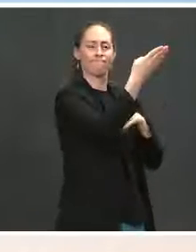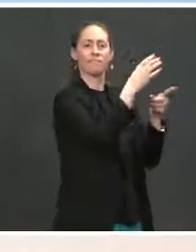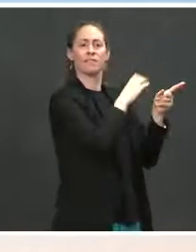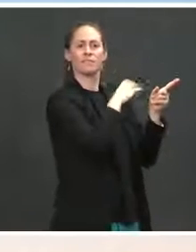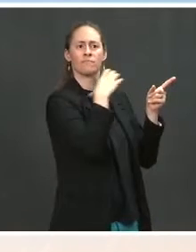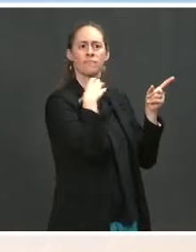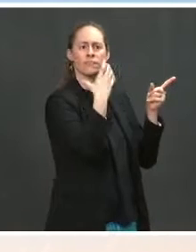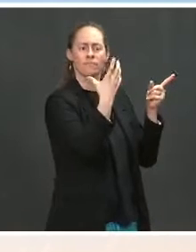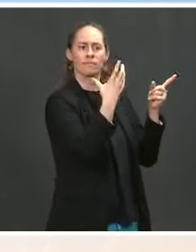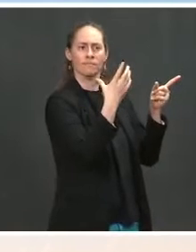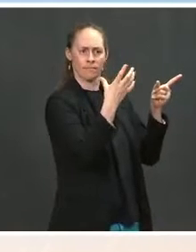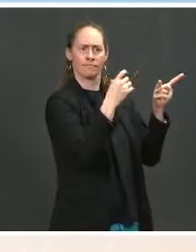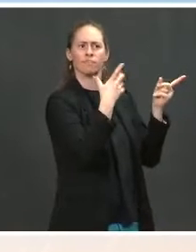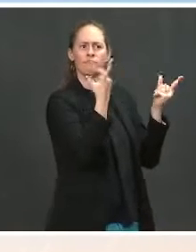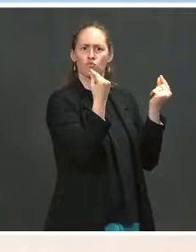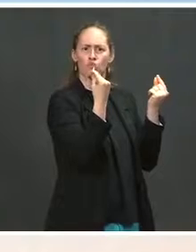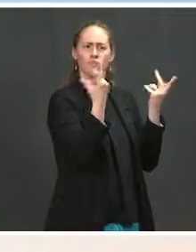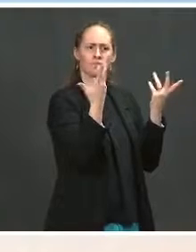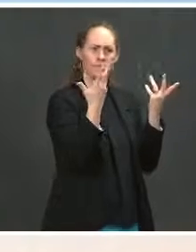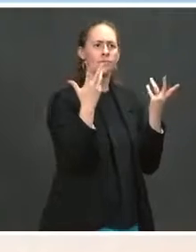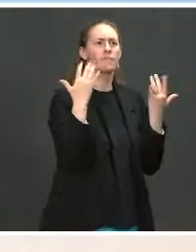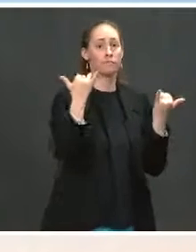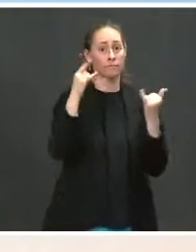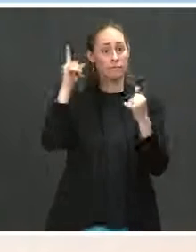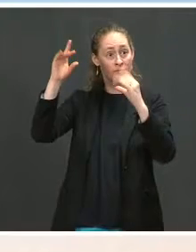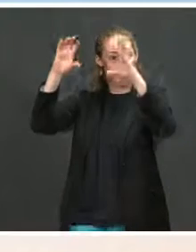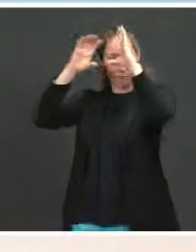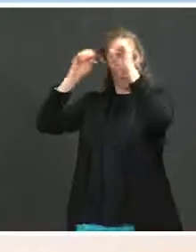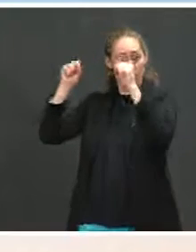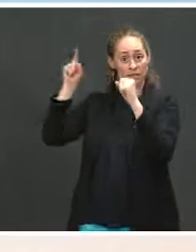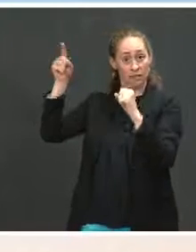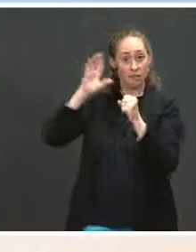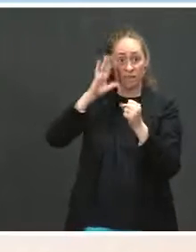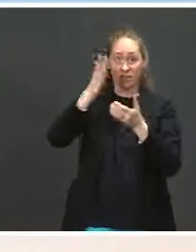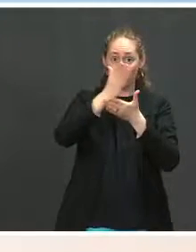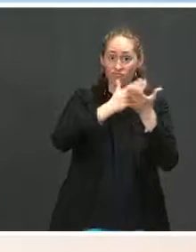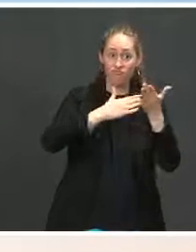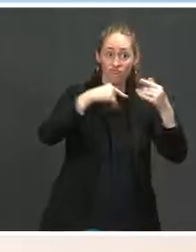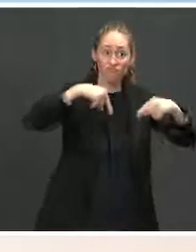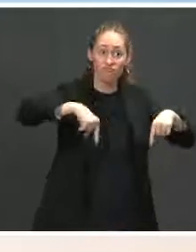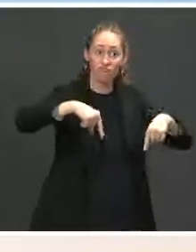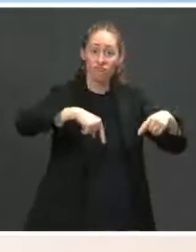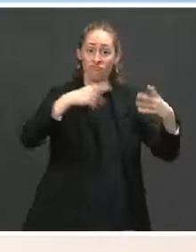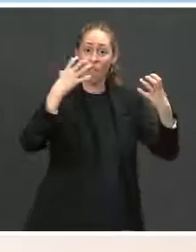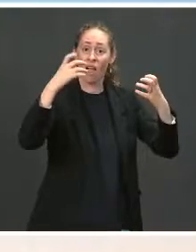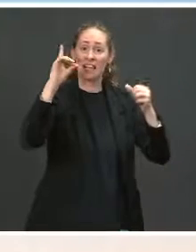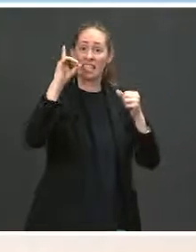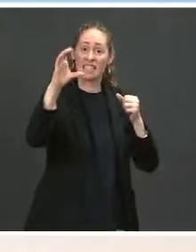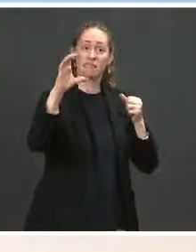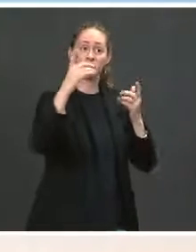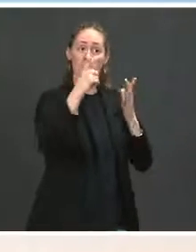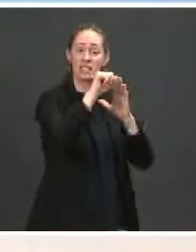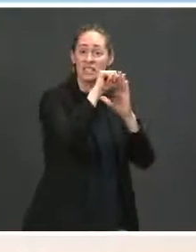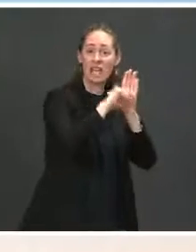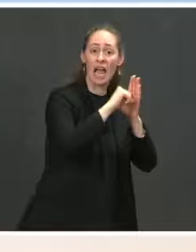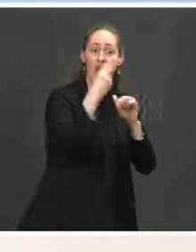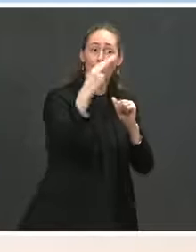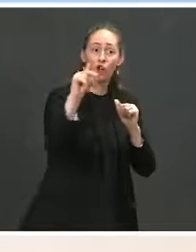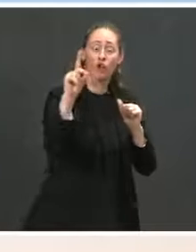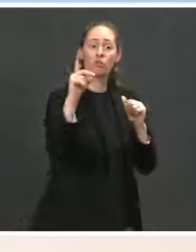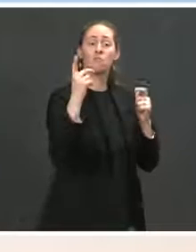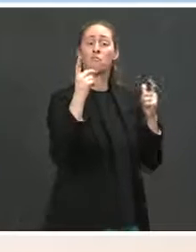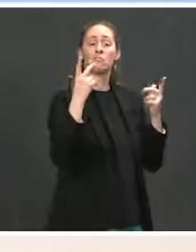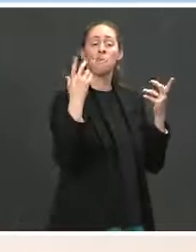that President Biden is going to be pursuing at this point, DC statehood, or is he just sort of leaving it as a thing that